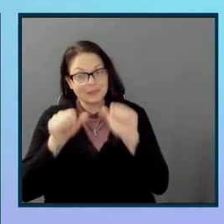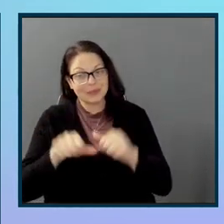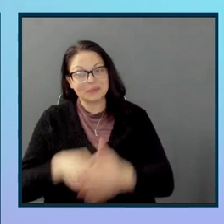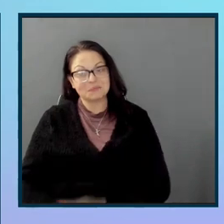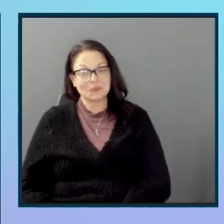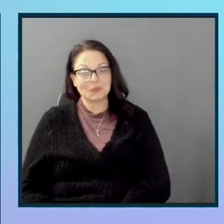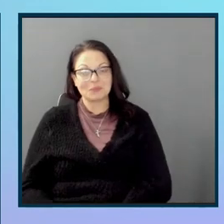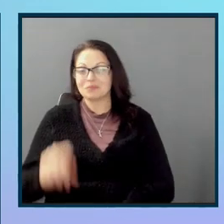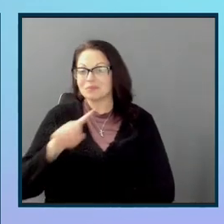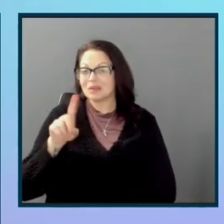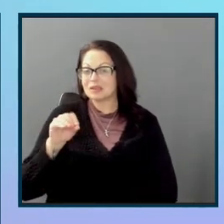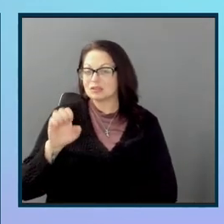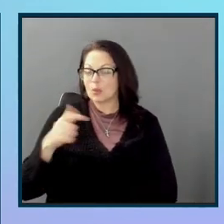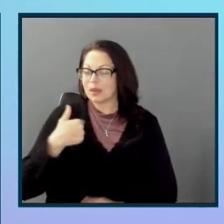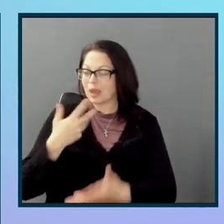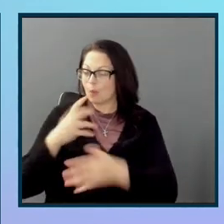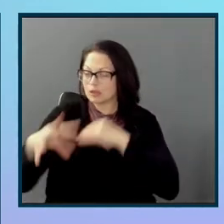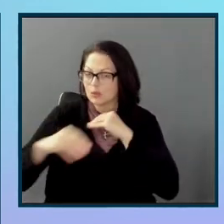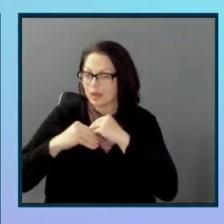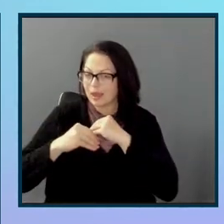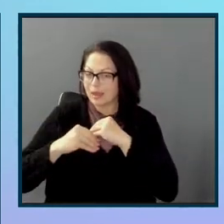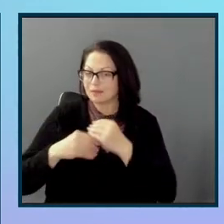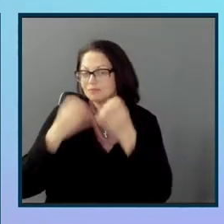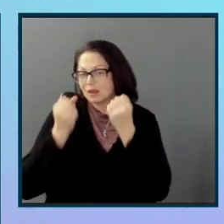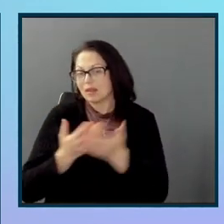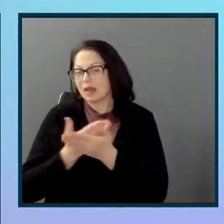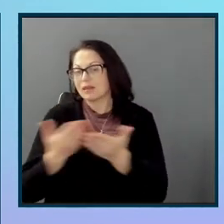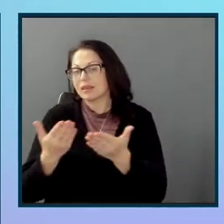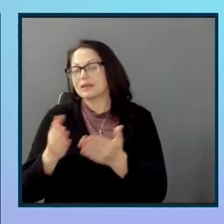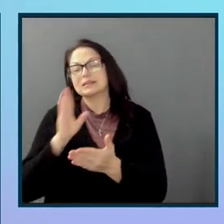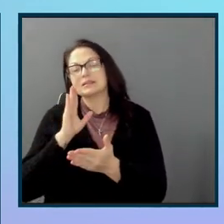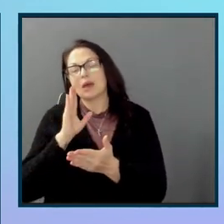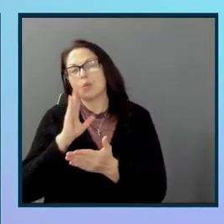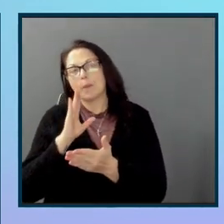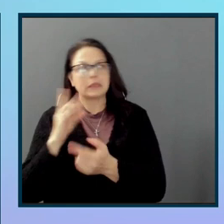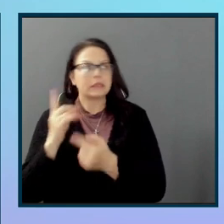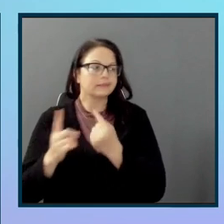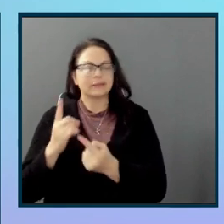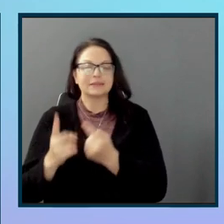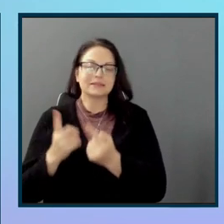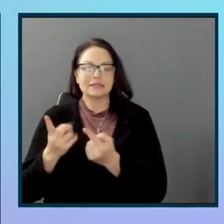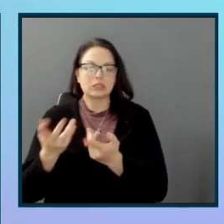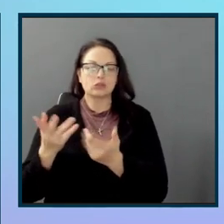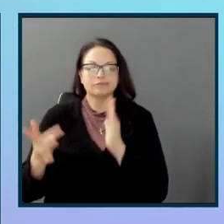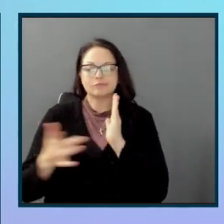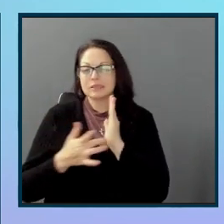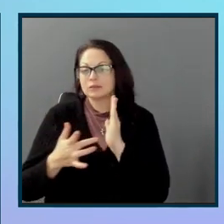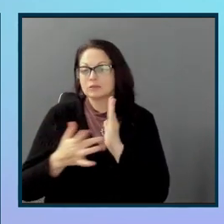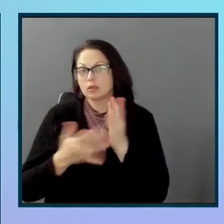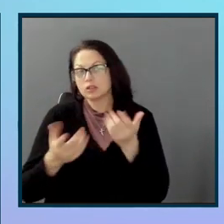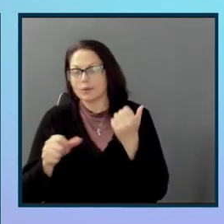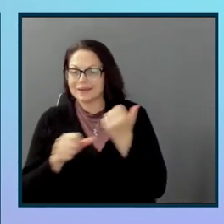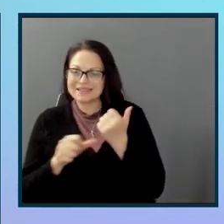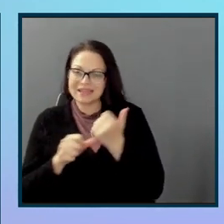I would also like to add that a lot of things that would be considered assistive technology, or